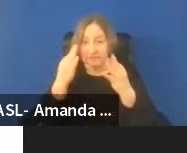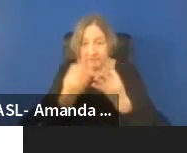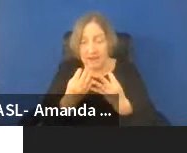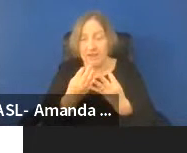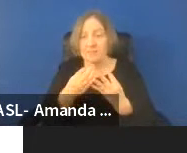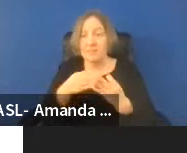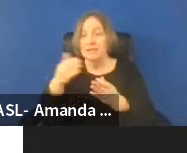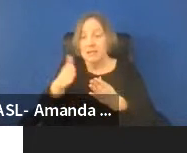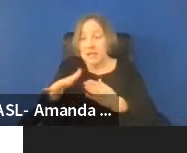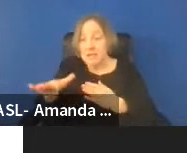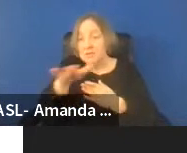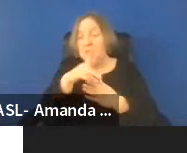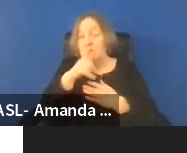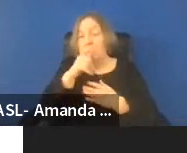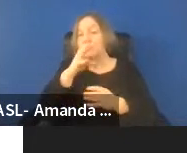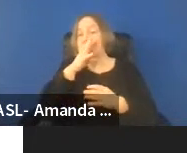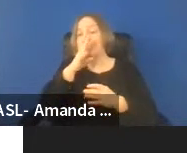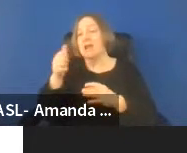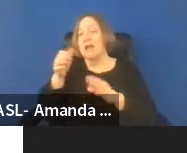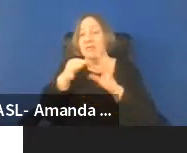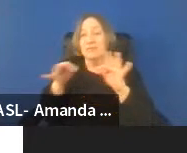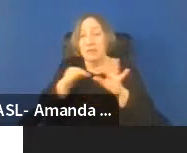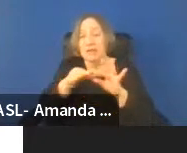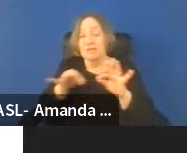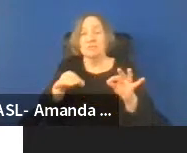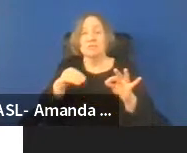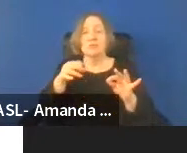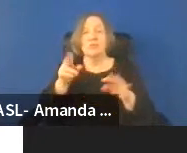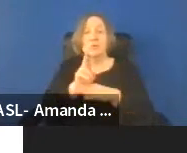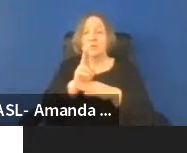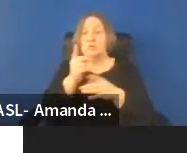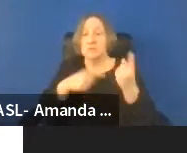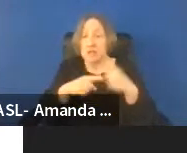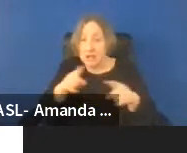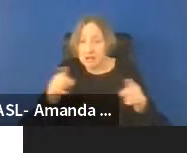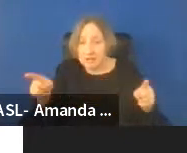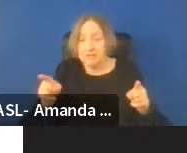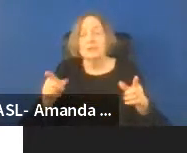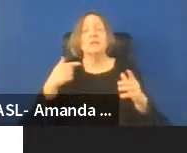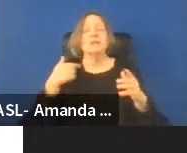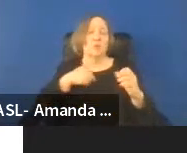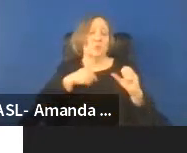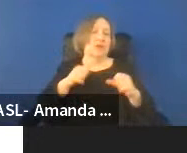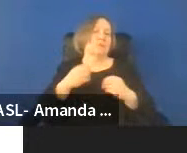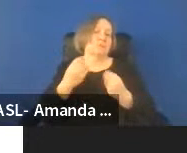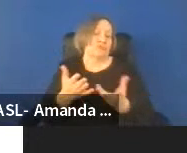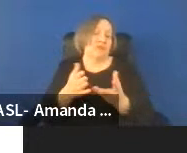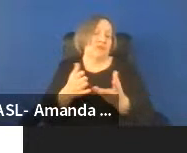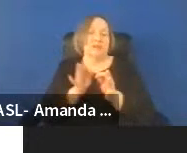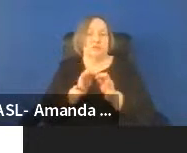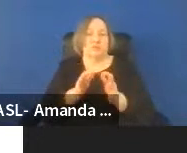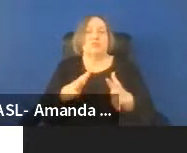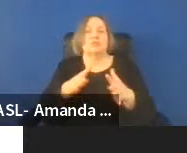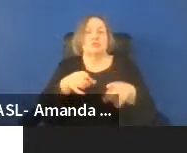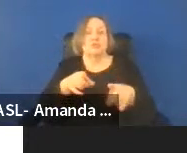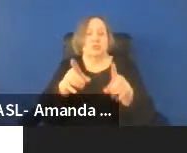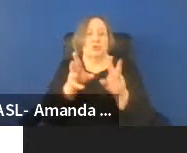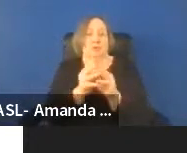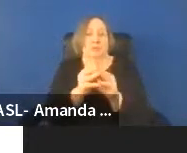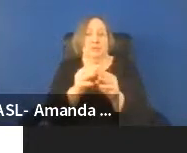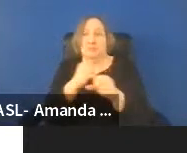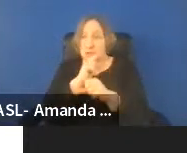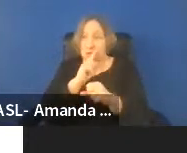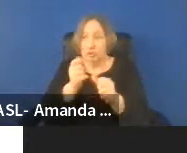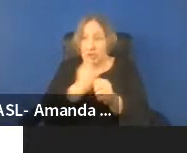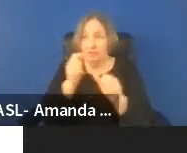or neighbors who speak another language or use sign language, we can provide interpreters during the meeting to make sure that